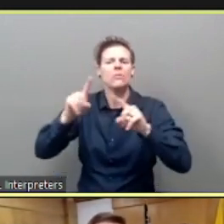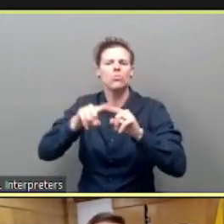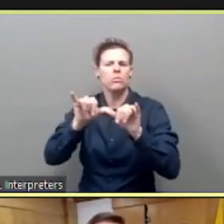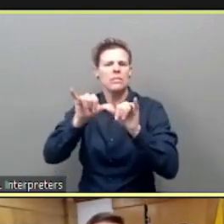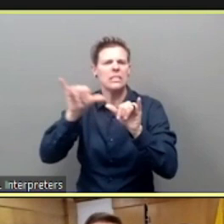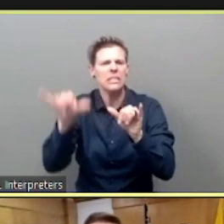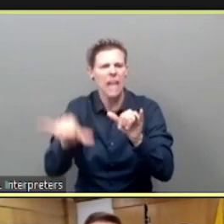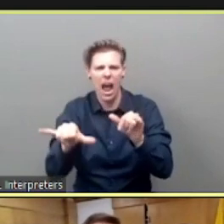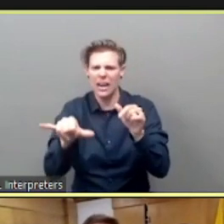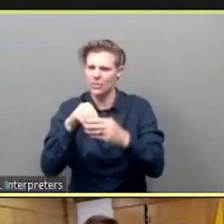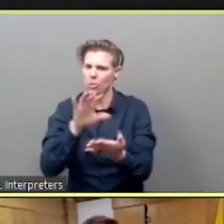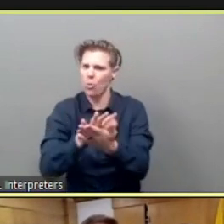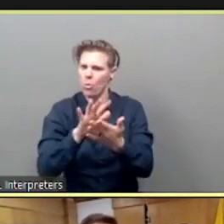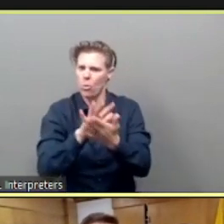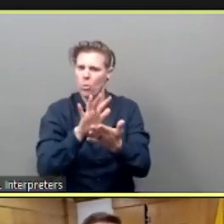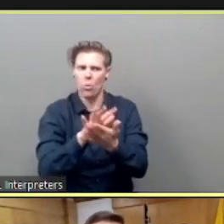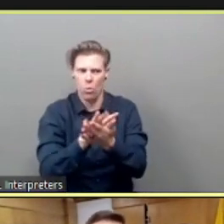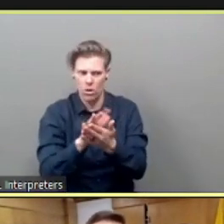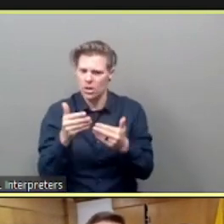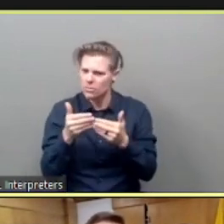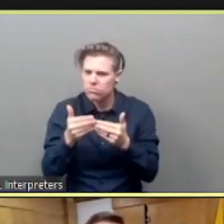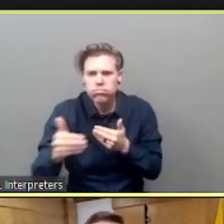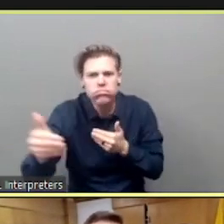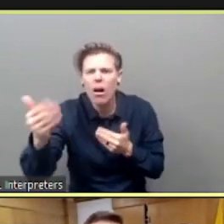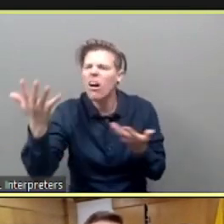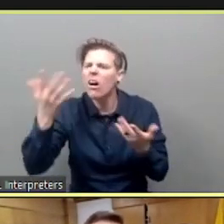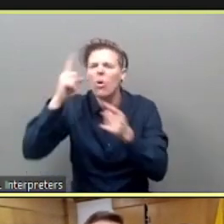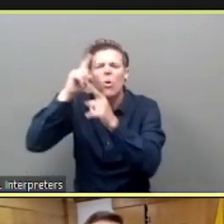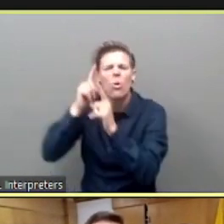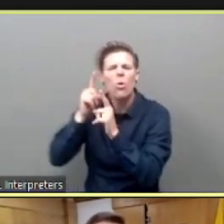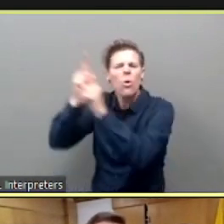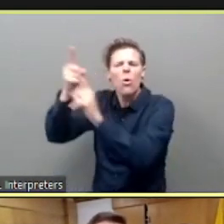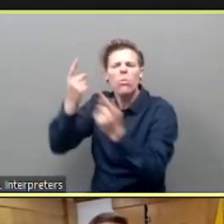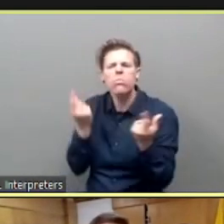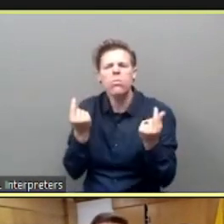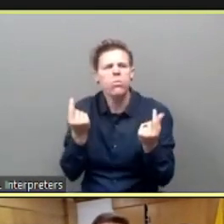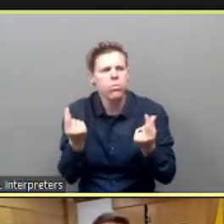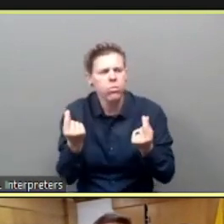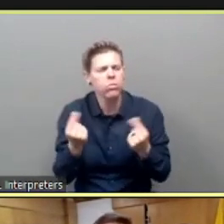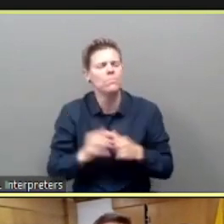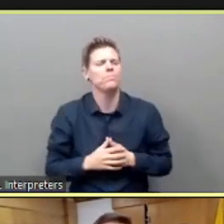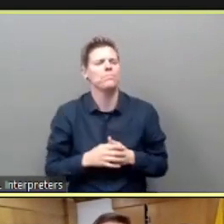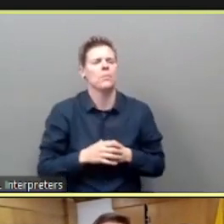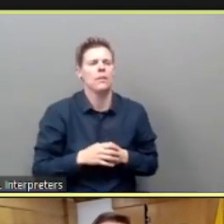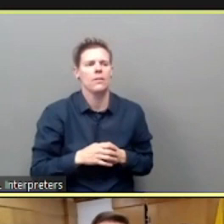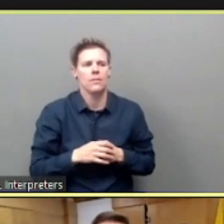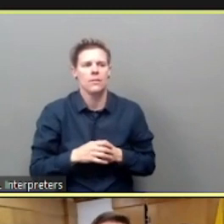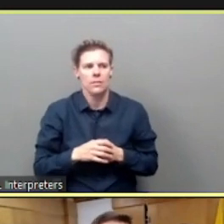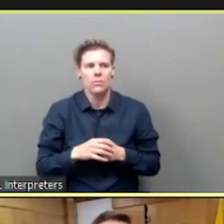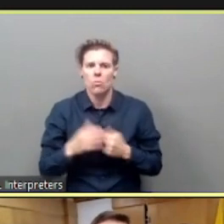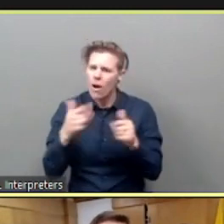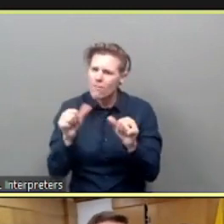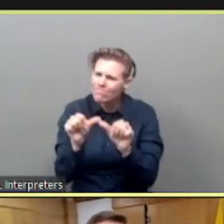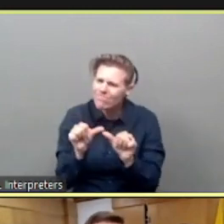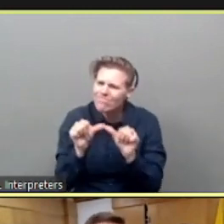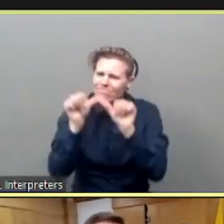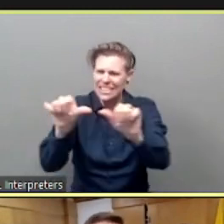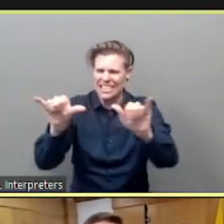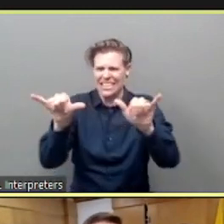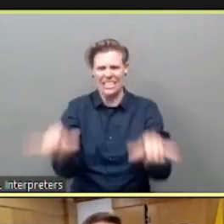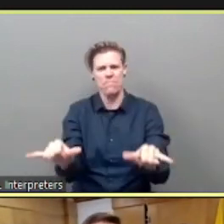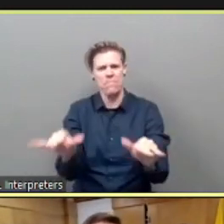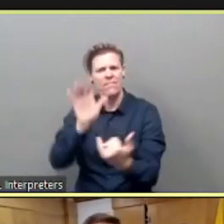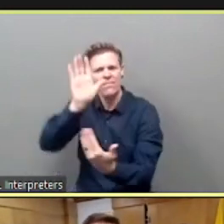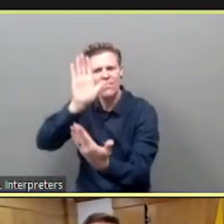we've had from the very first day of school, and that's to provide in-person learning as much as we possibly